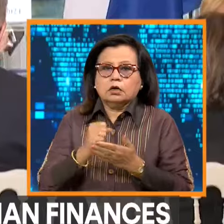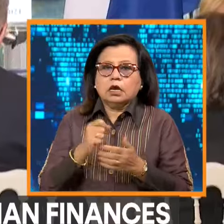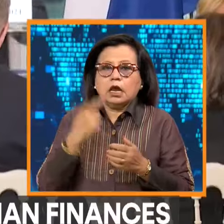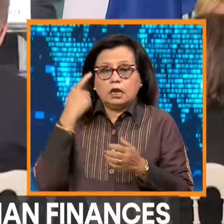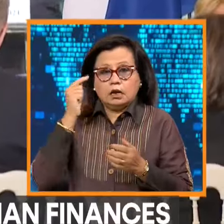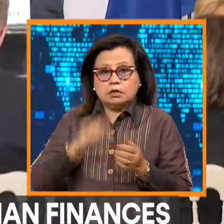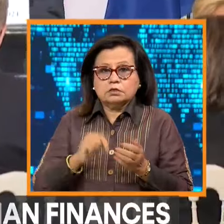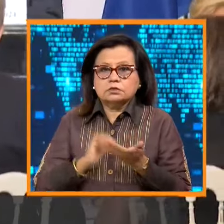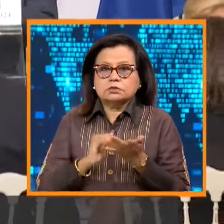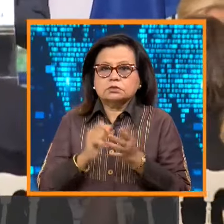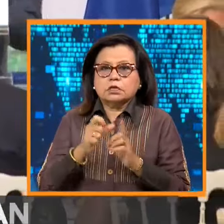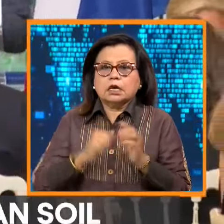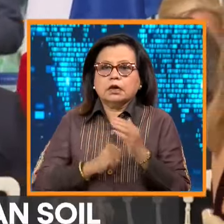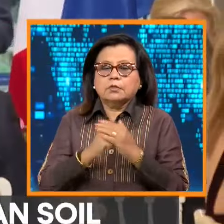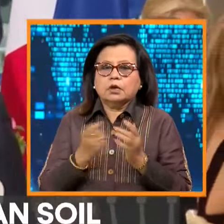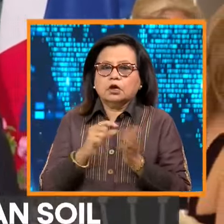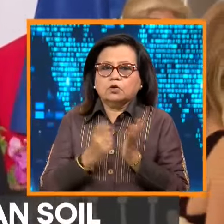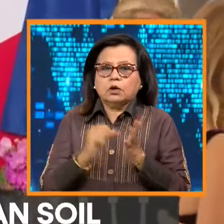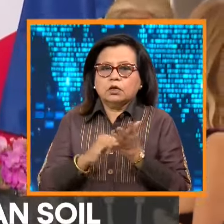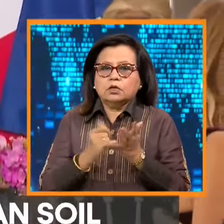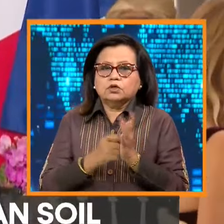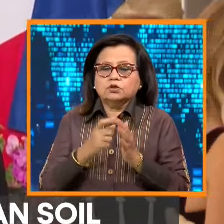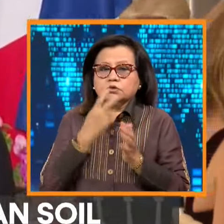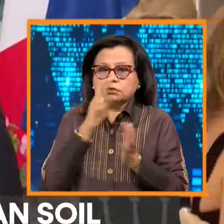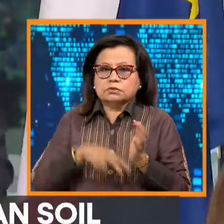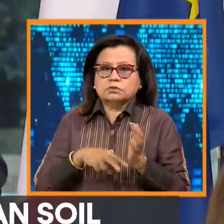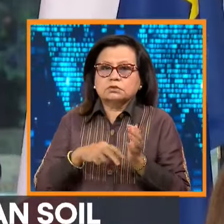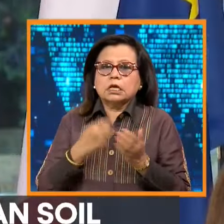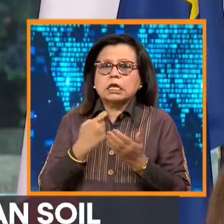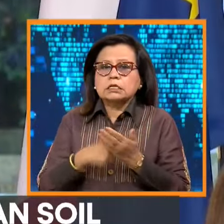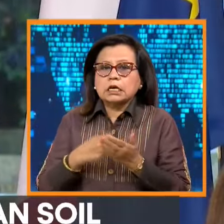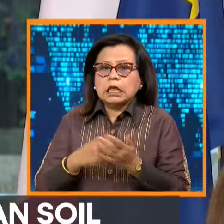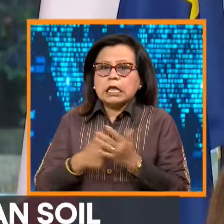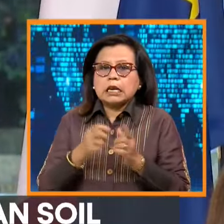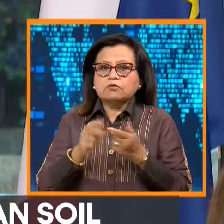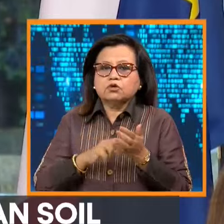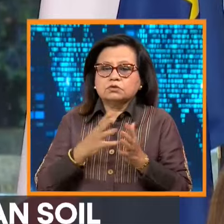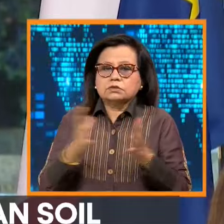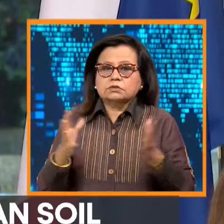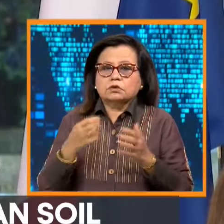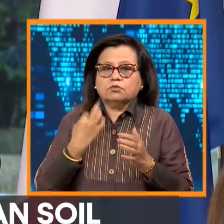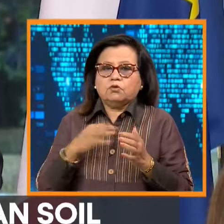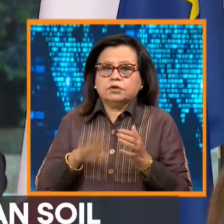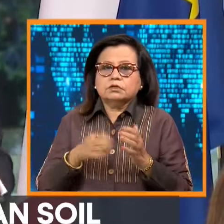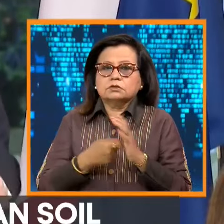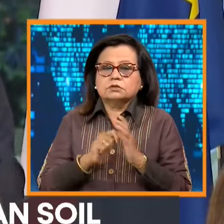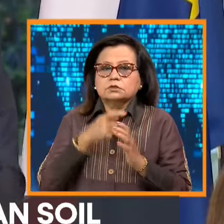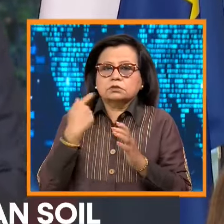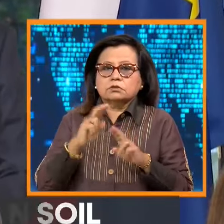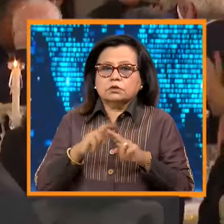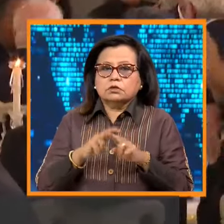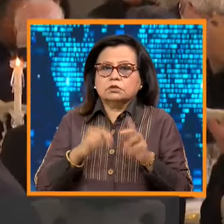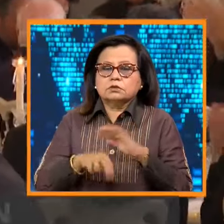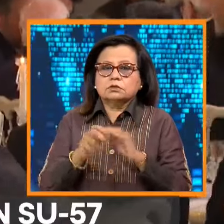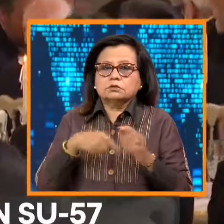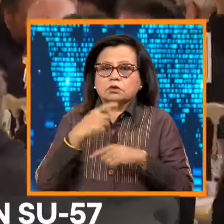the idea spearheaded by the United States is to see the steady revenue stream from the profits seized Russian financial